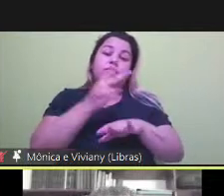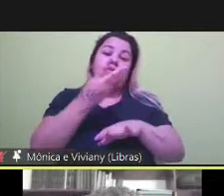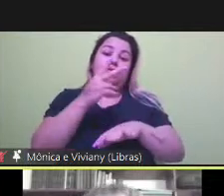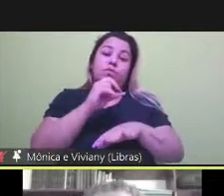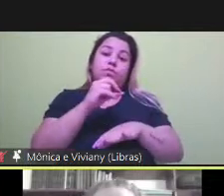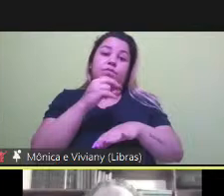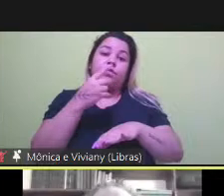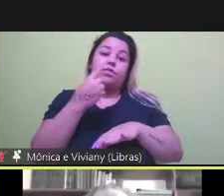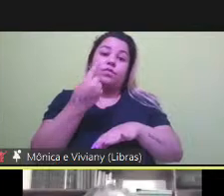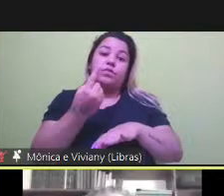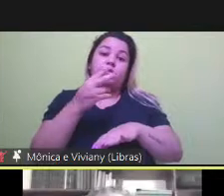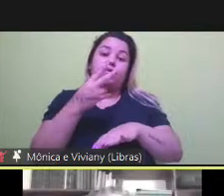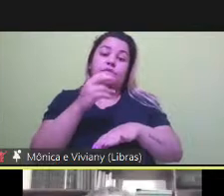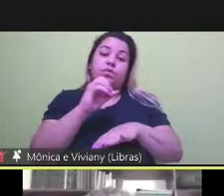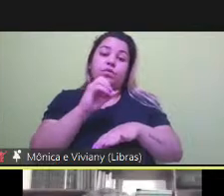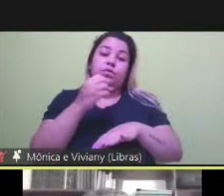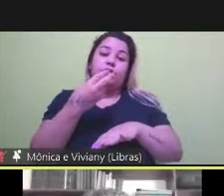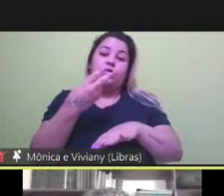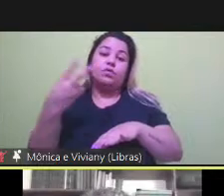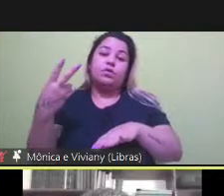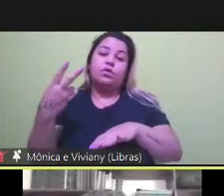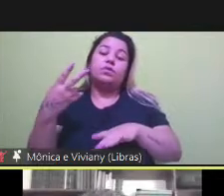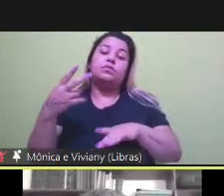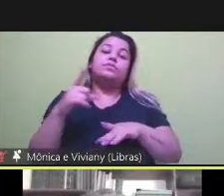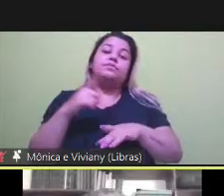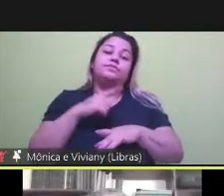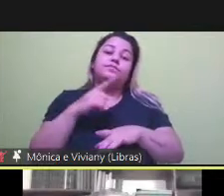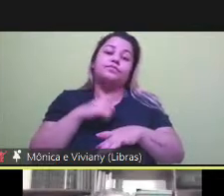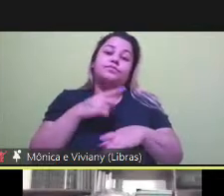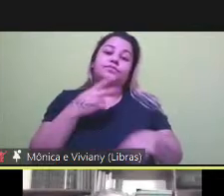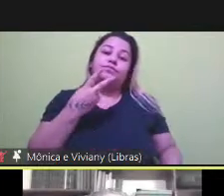healthy living in 2021, we have over